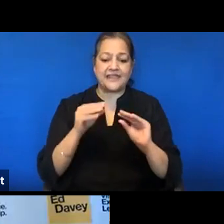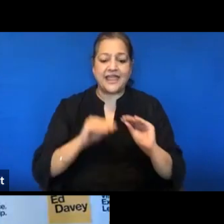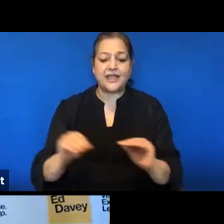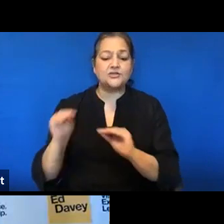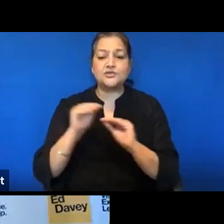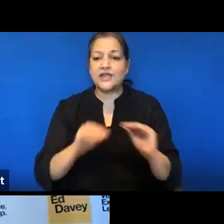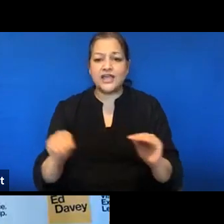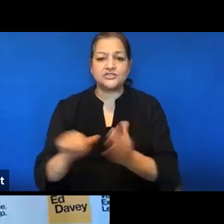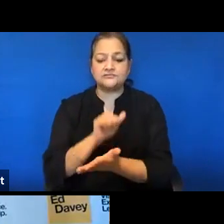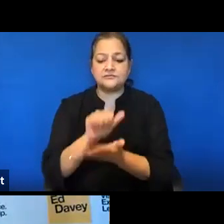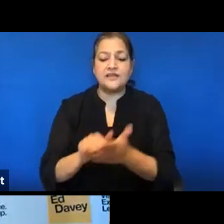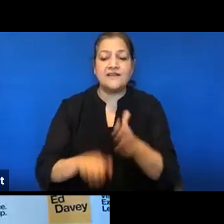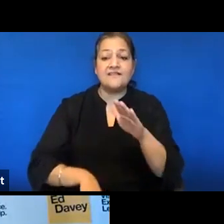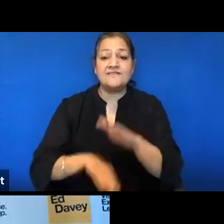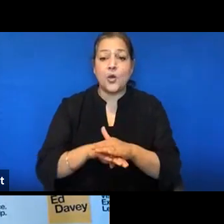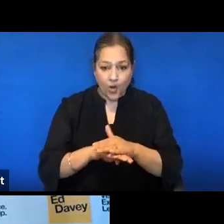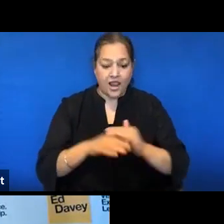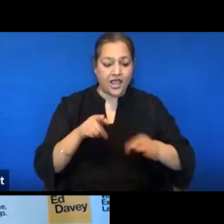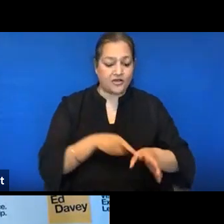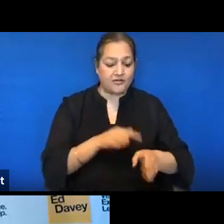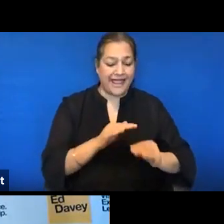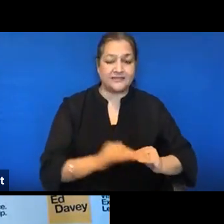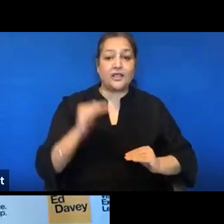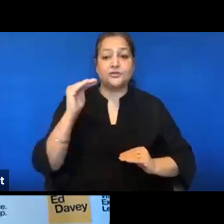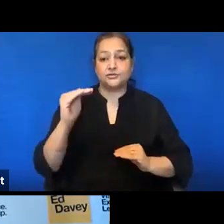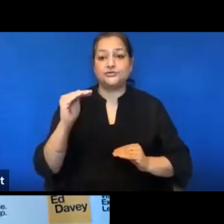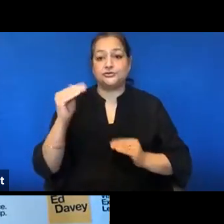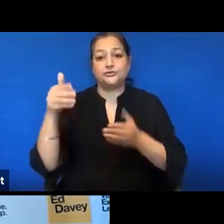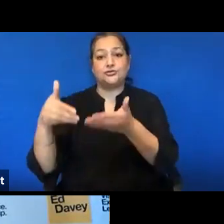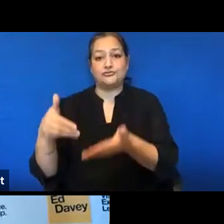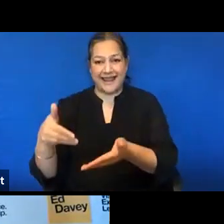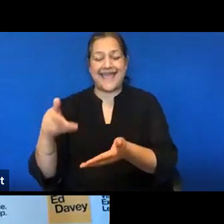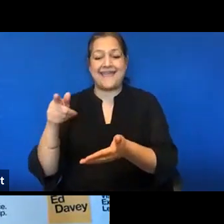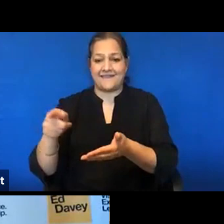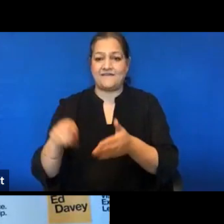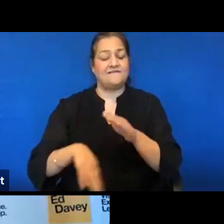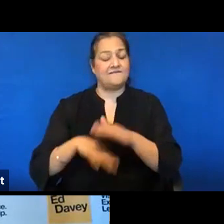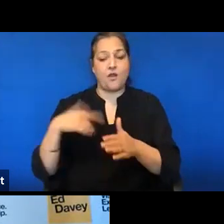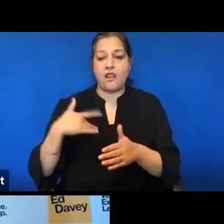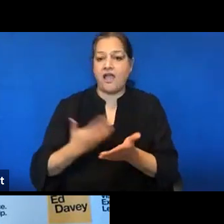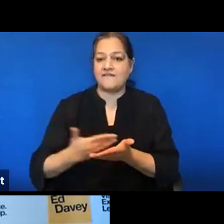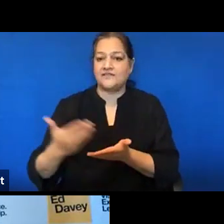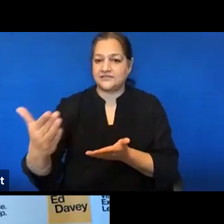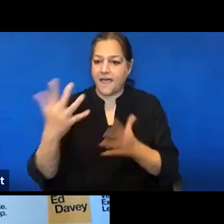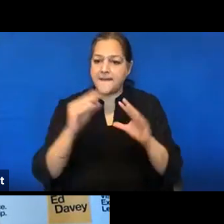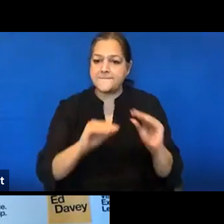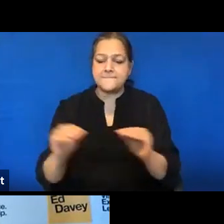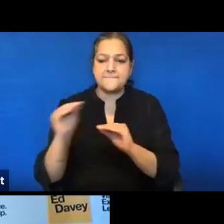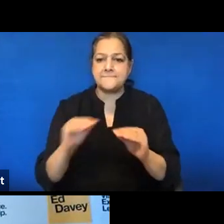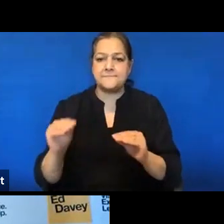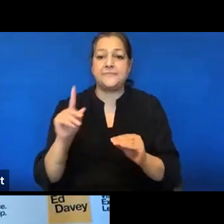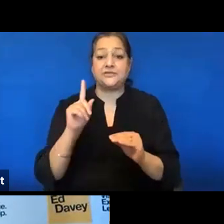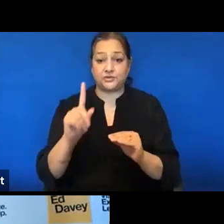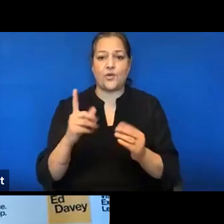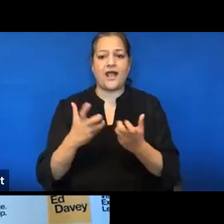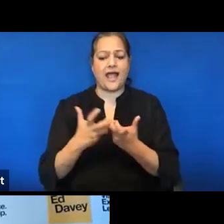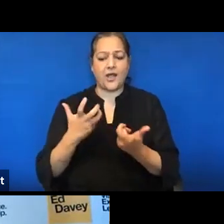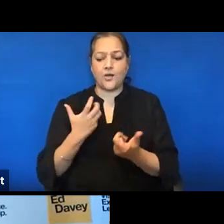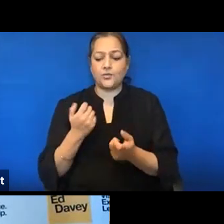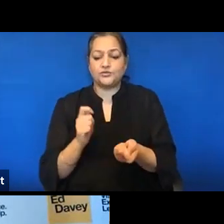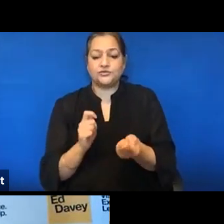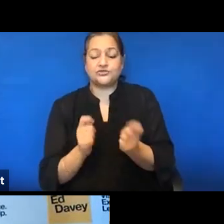fact, cradle to grave, it takes the whole of a lifetime. So we need to take an approach where, if we're going to make changes, we know to the best